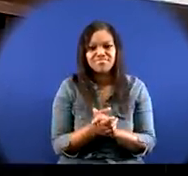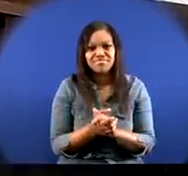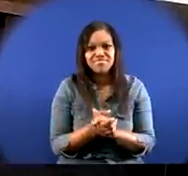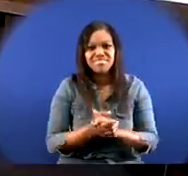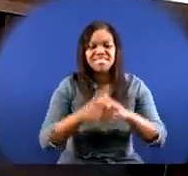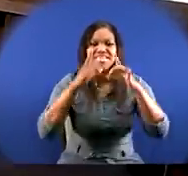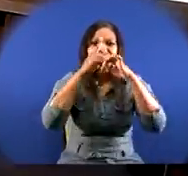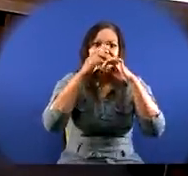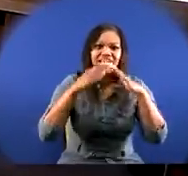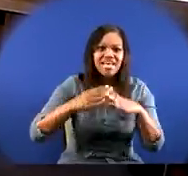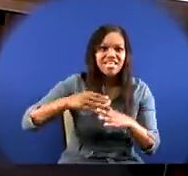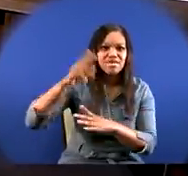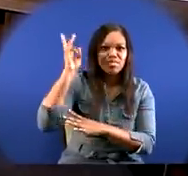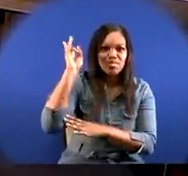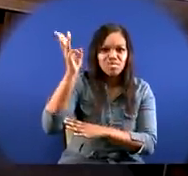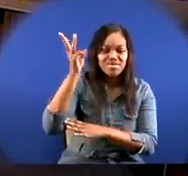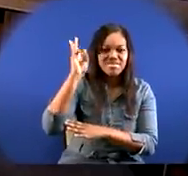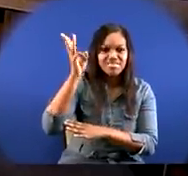Silent witnesses